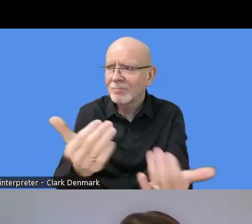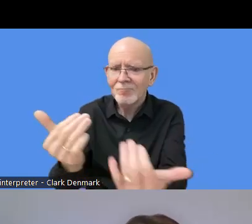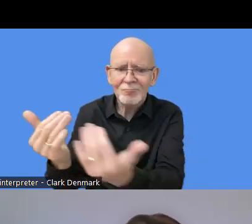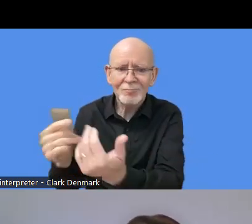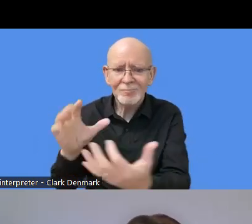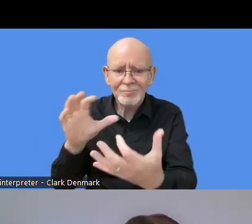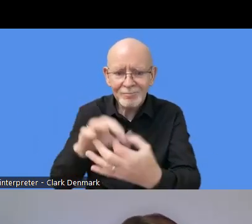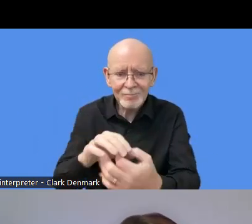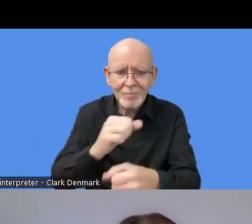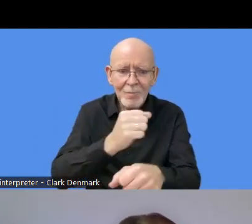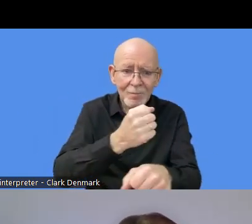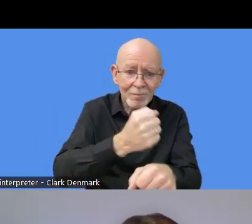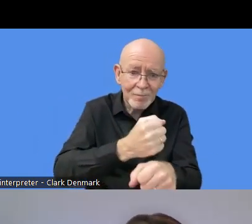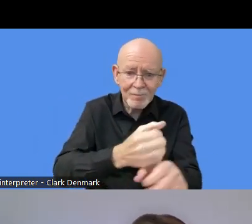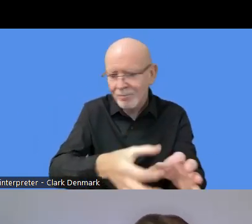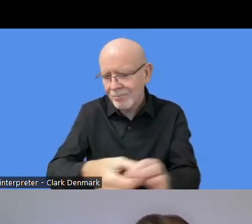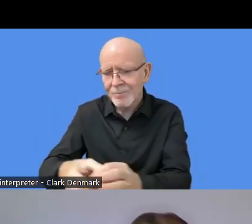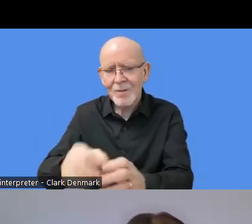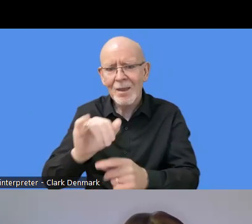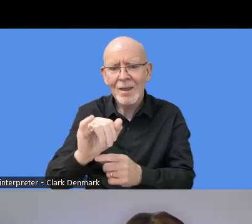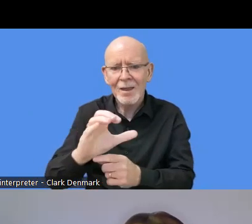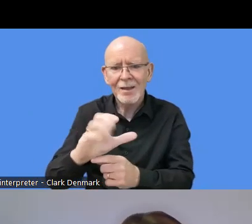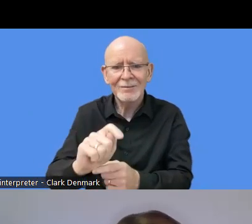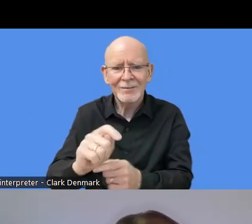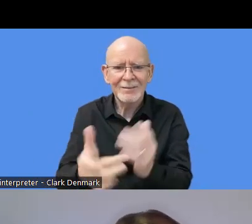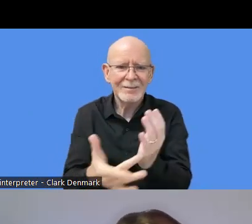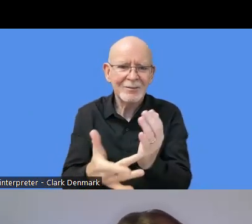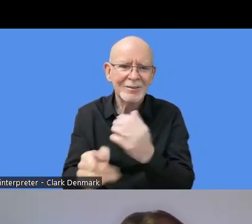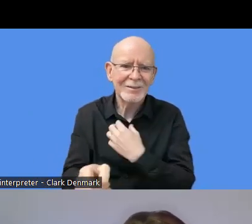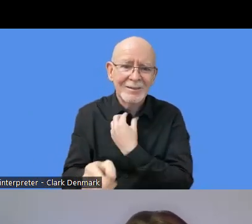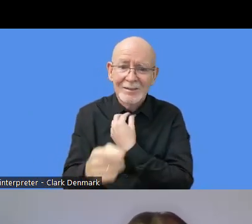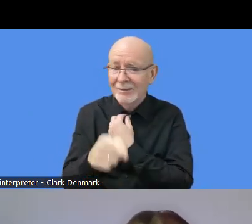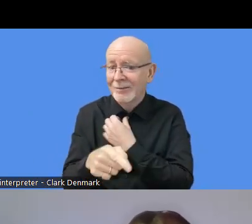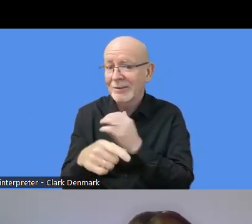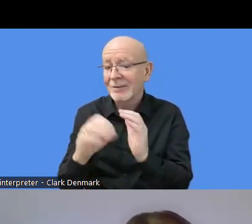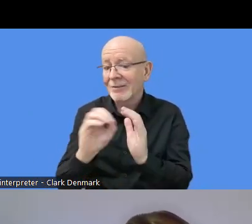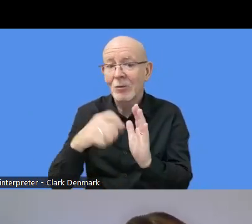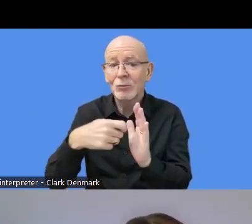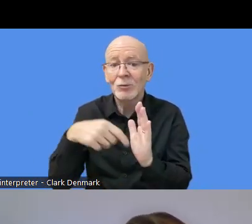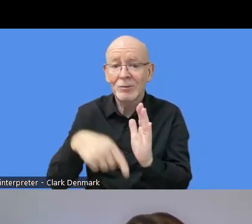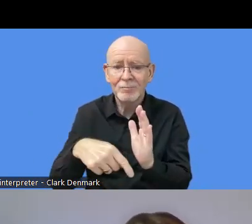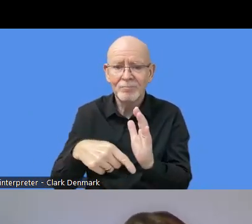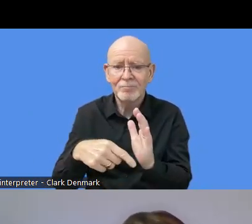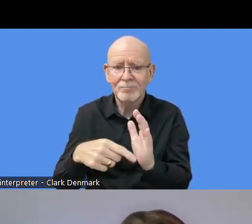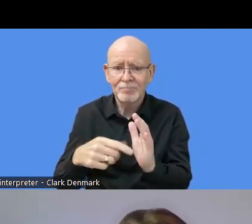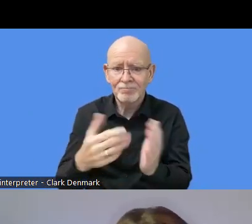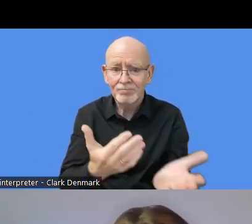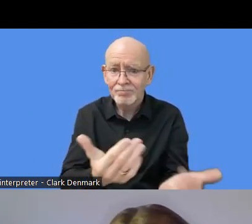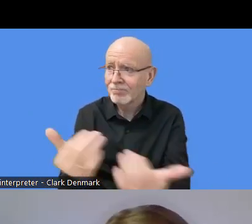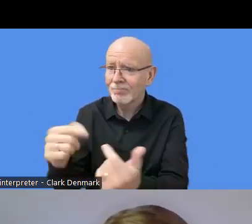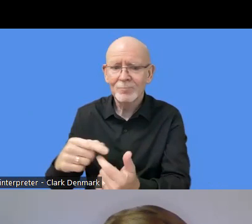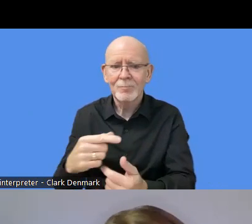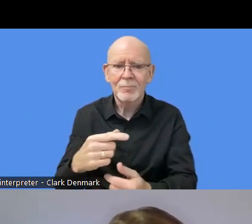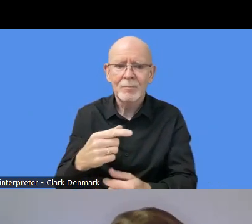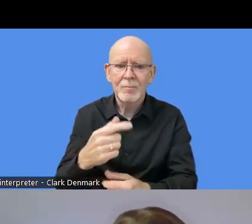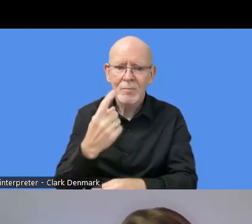solutions regarding the current topic from all sectors, from the public sector, private sector, but also civil